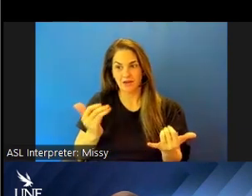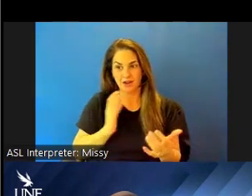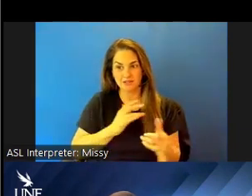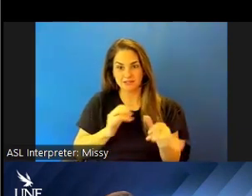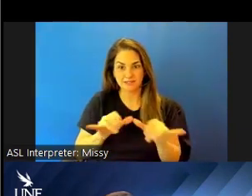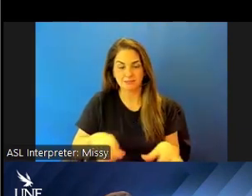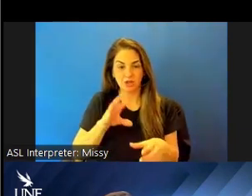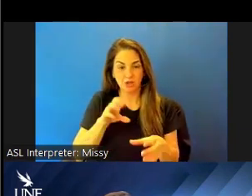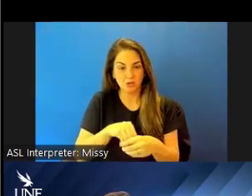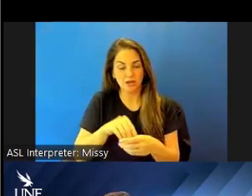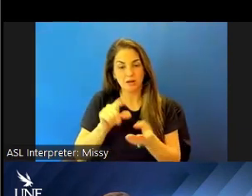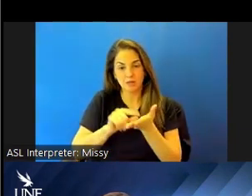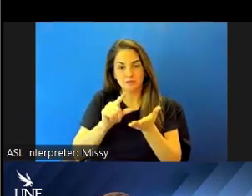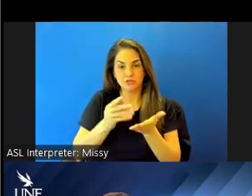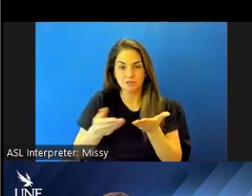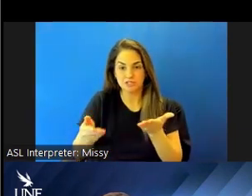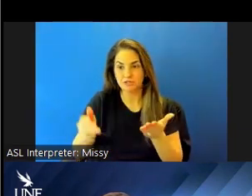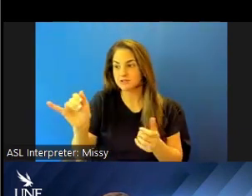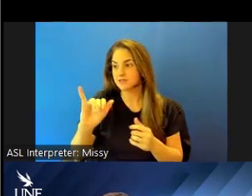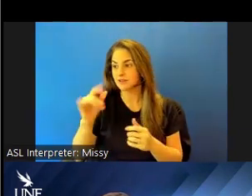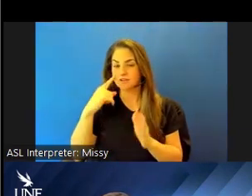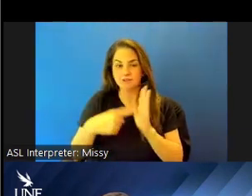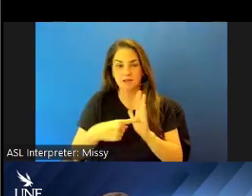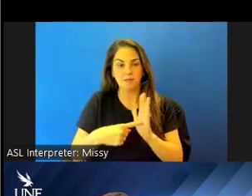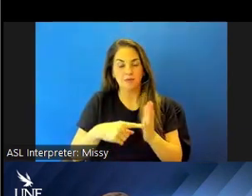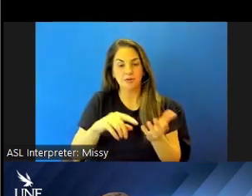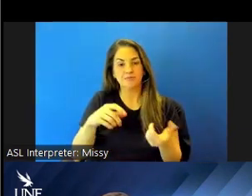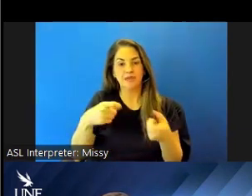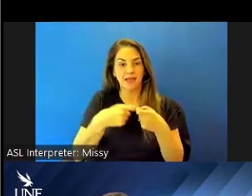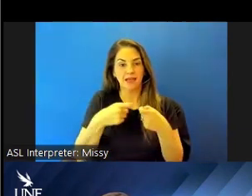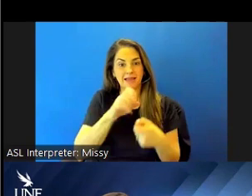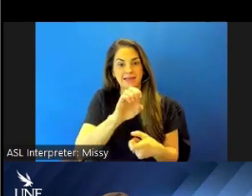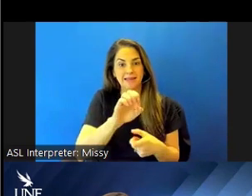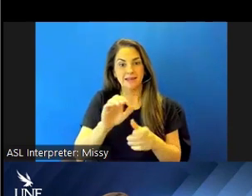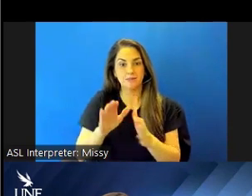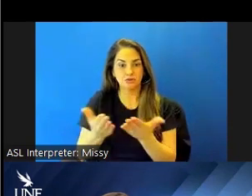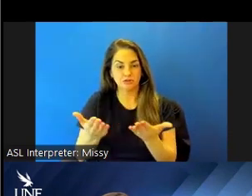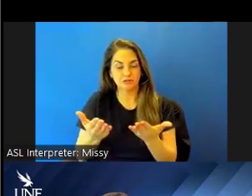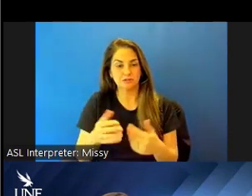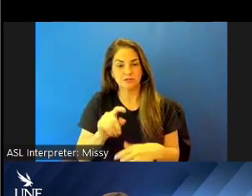including publisher materials, so things like, electronic textbooks.